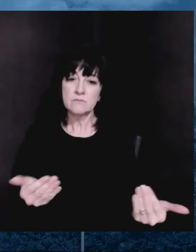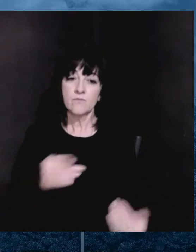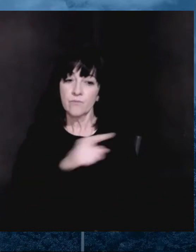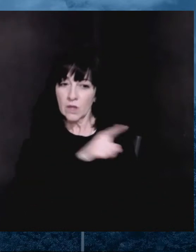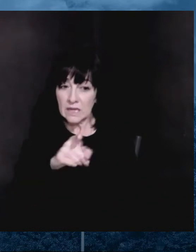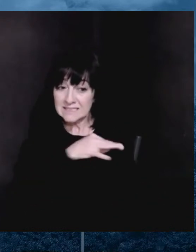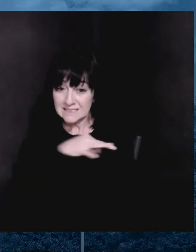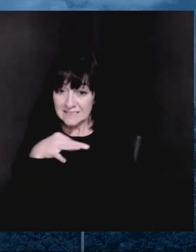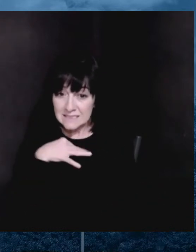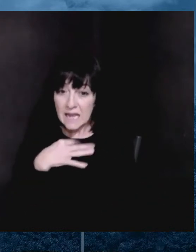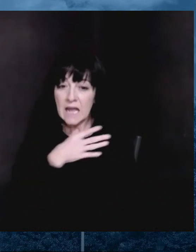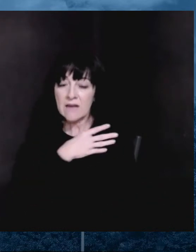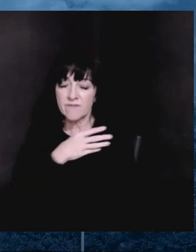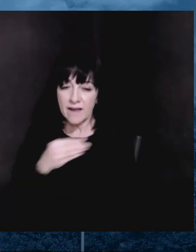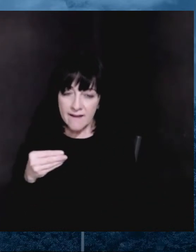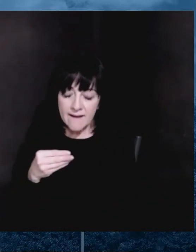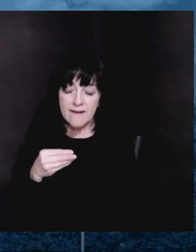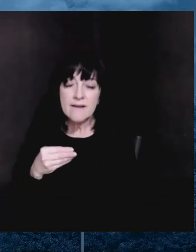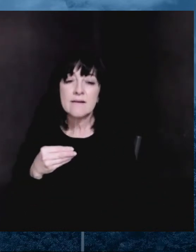staff vaccinated.